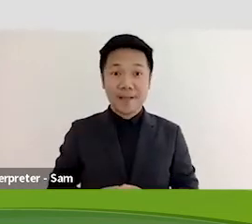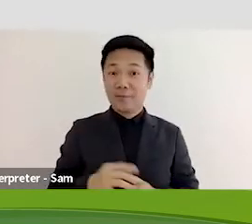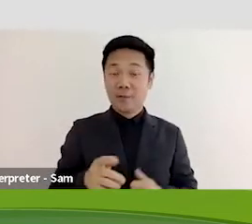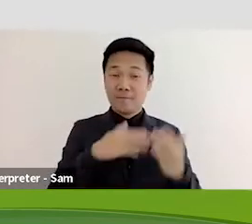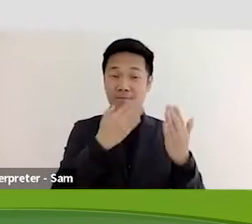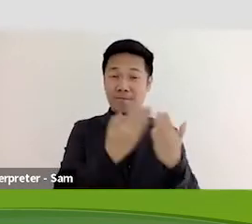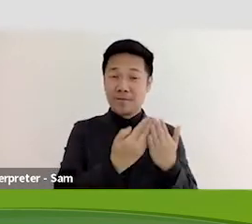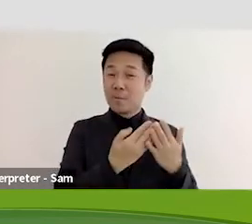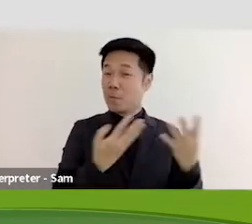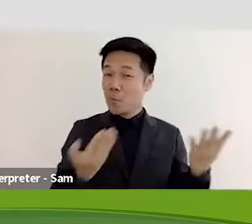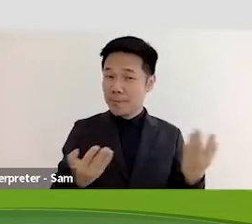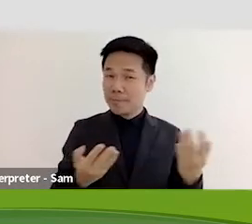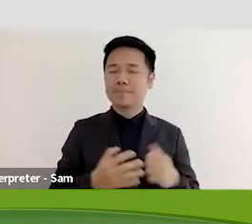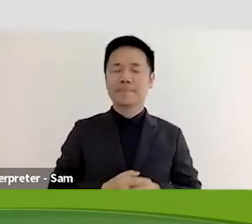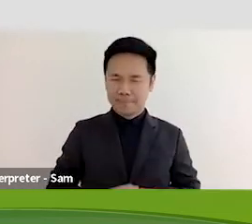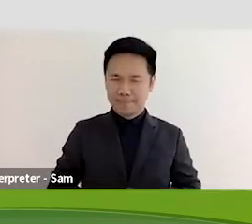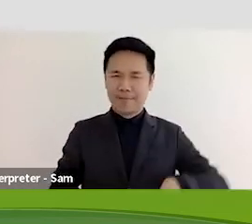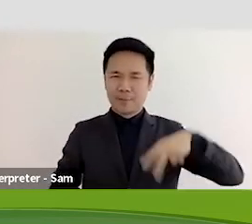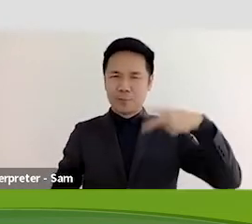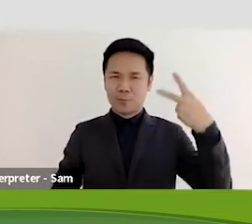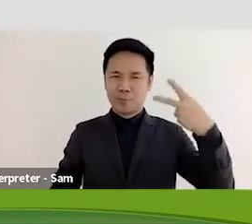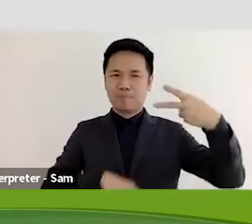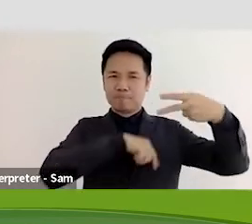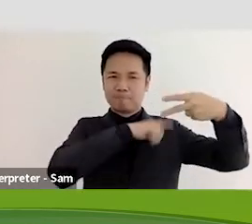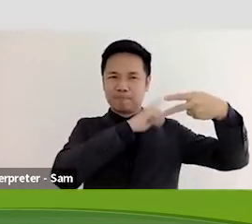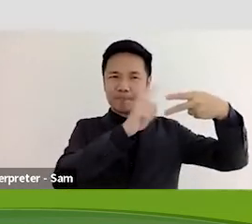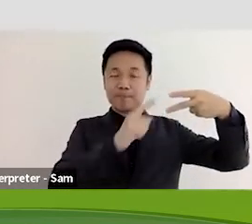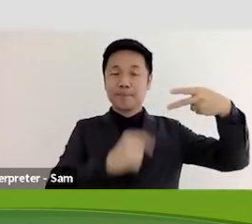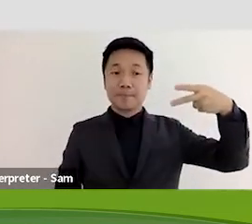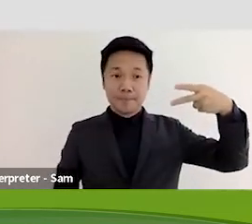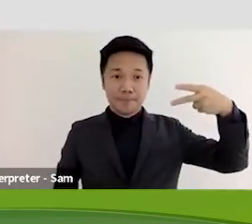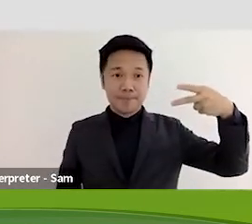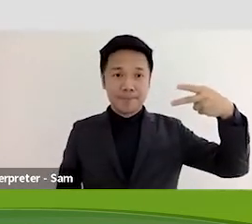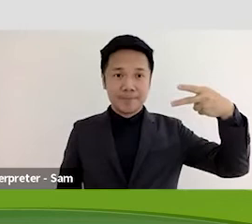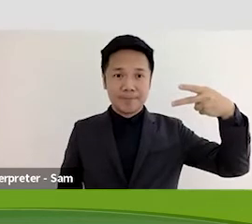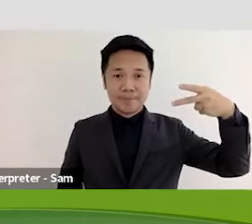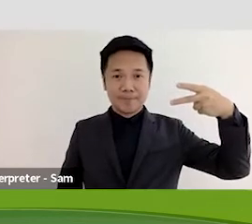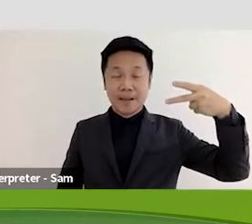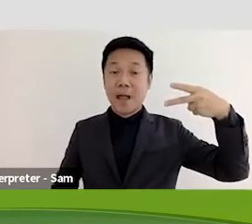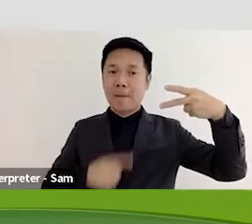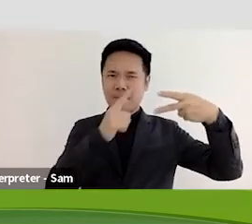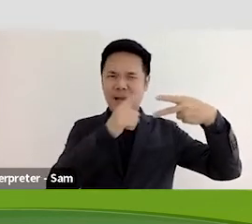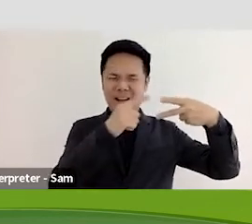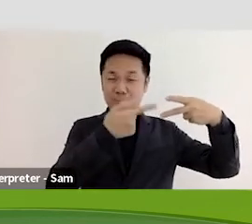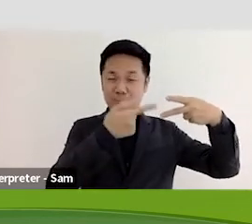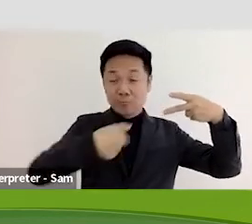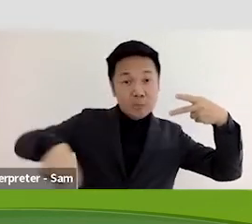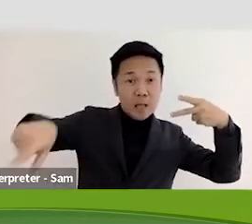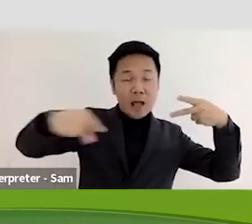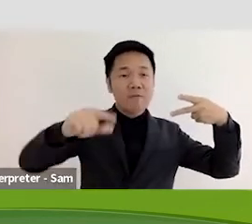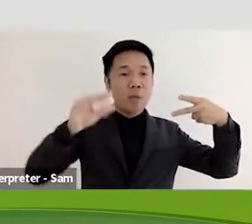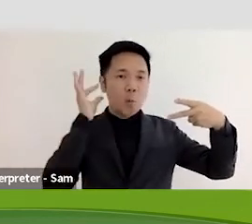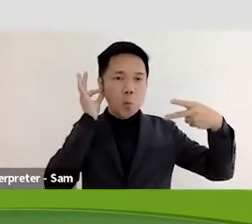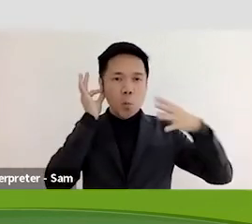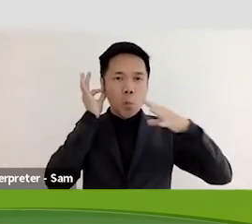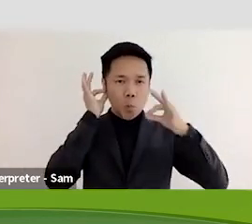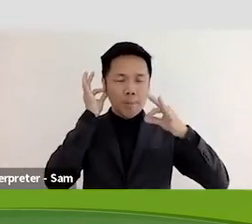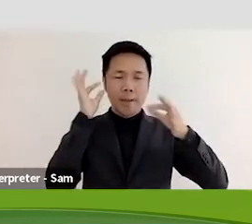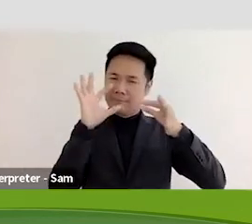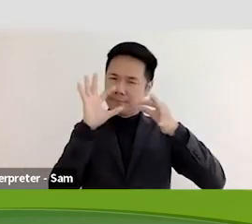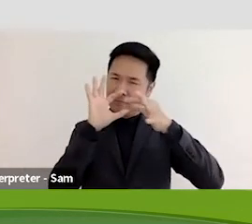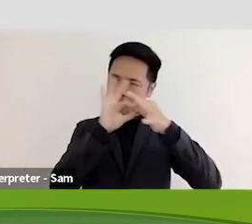are highlighted through 2 pillars. The first pillar is on strengthening the linkage between gender, climate